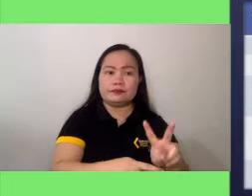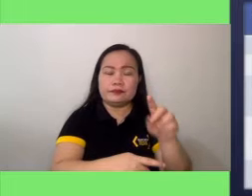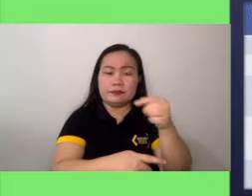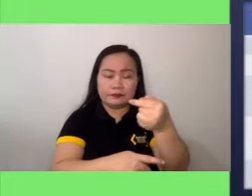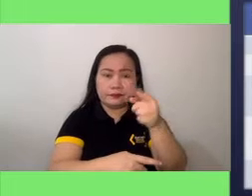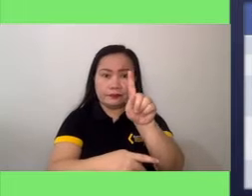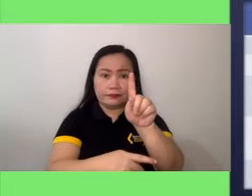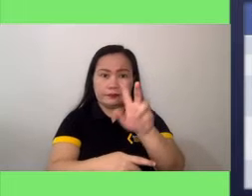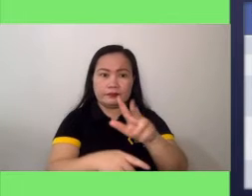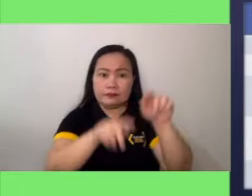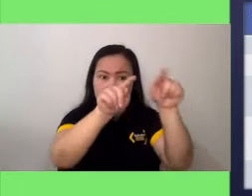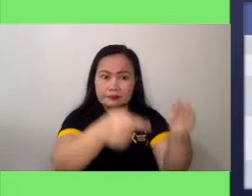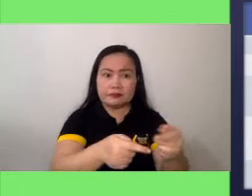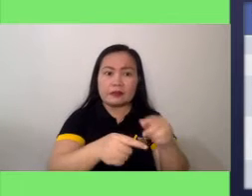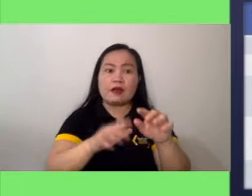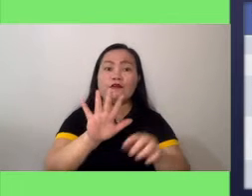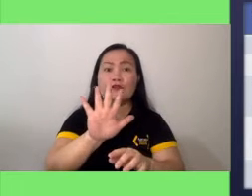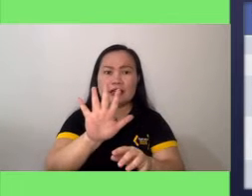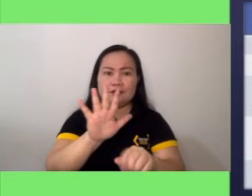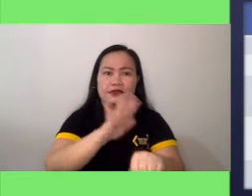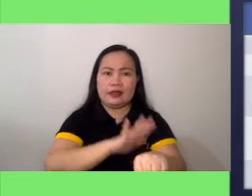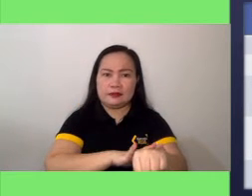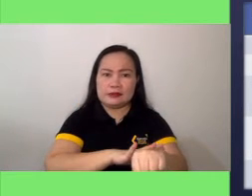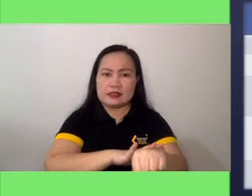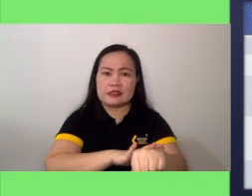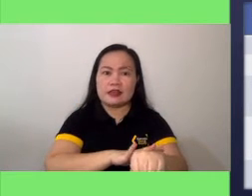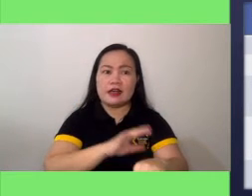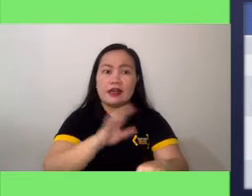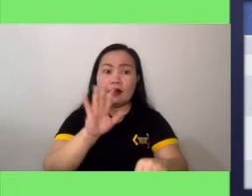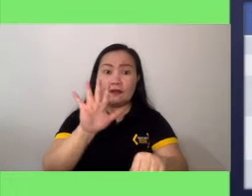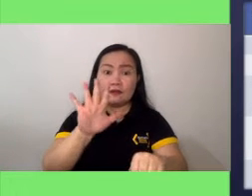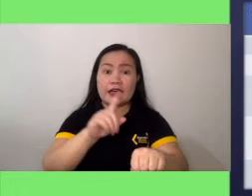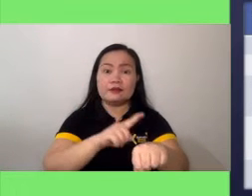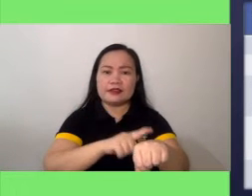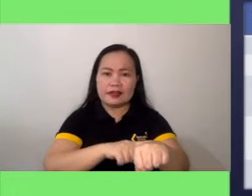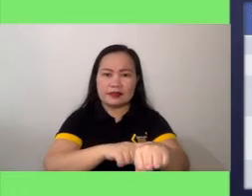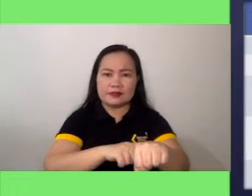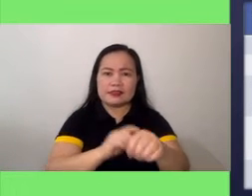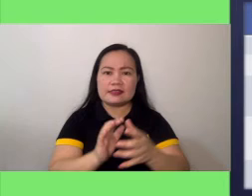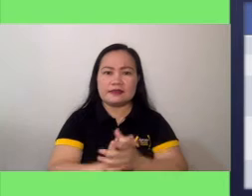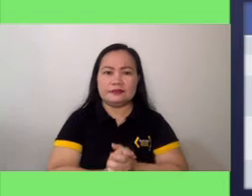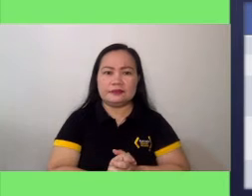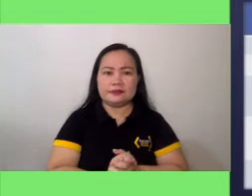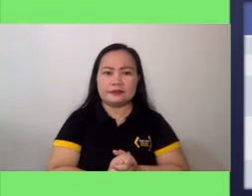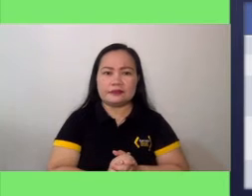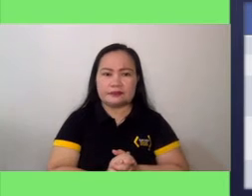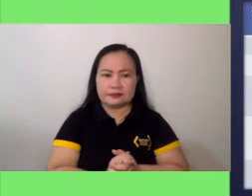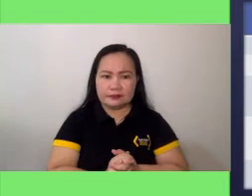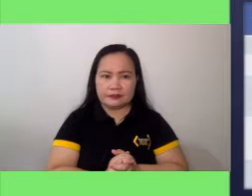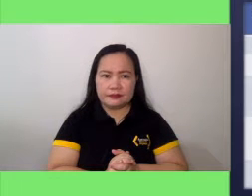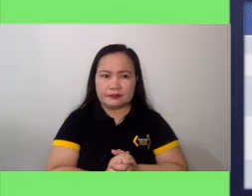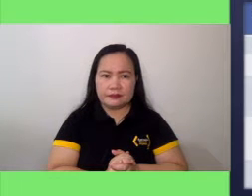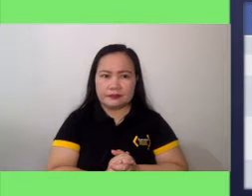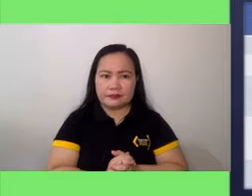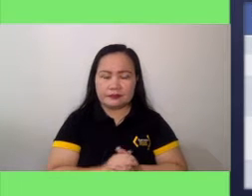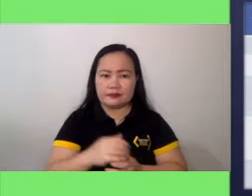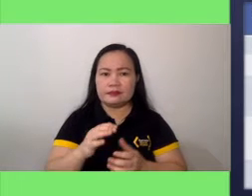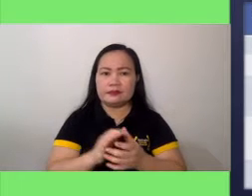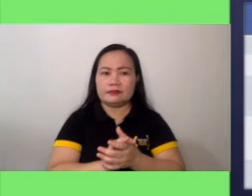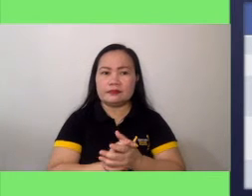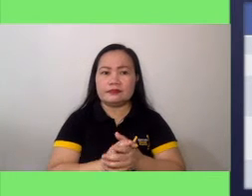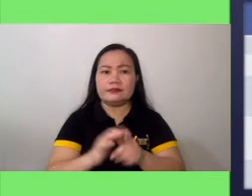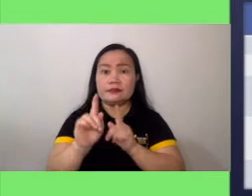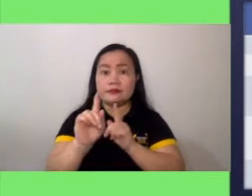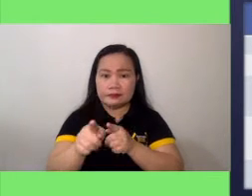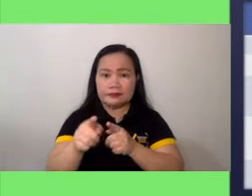negative 1/2 by itself 5 times. Okay? So, negative 1 times negative 1 times negative 1,